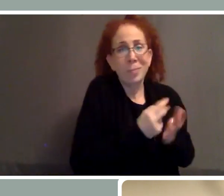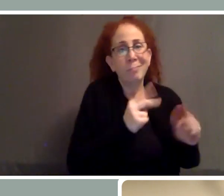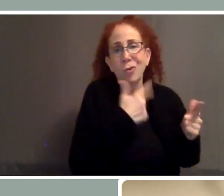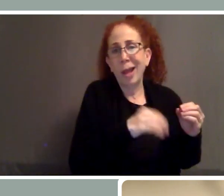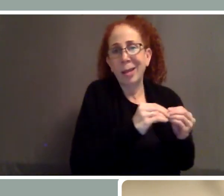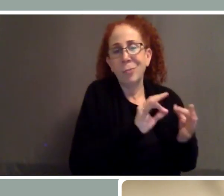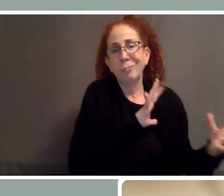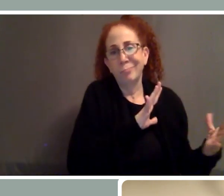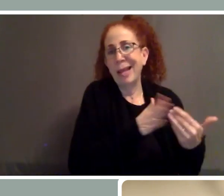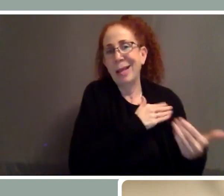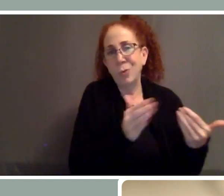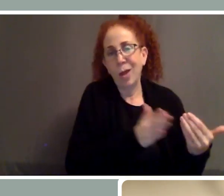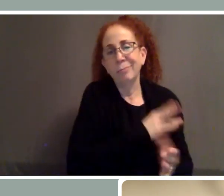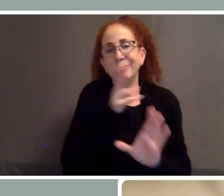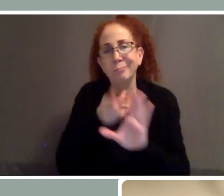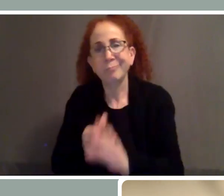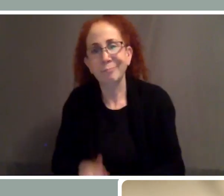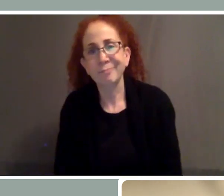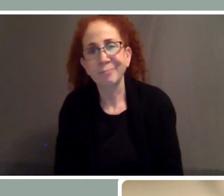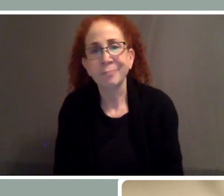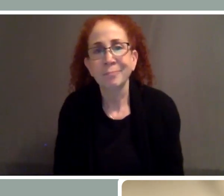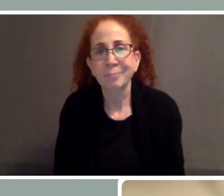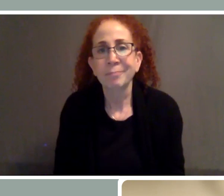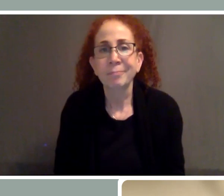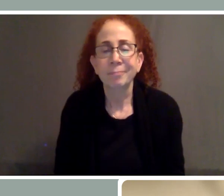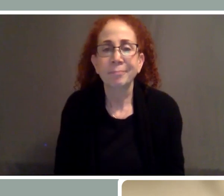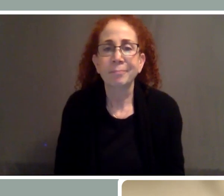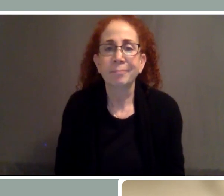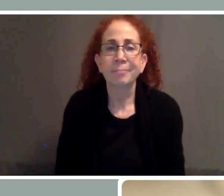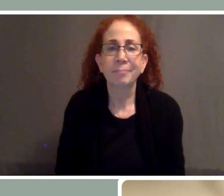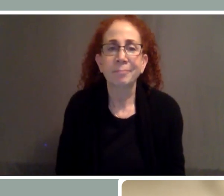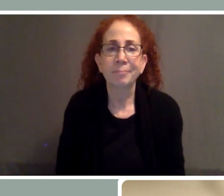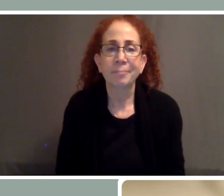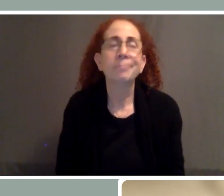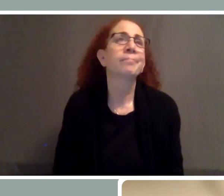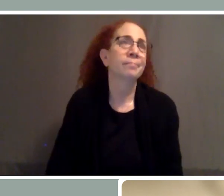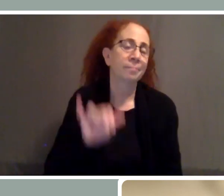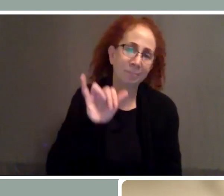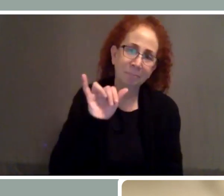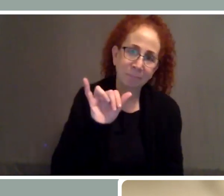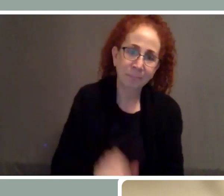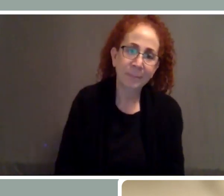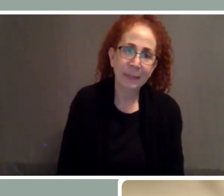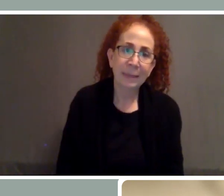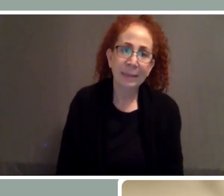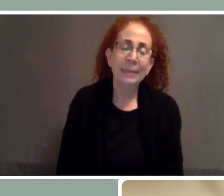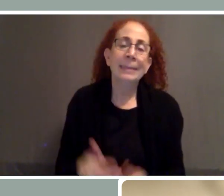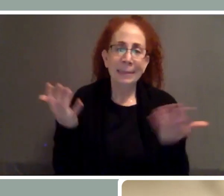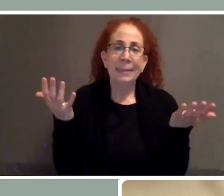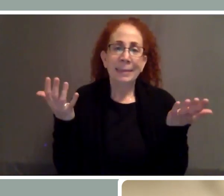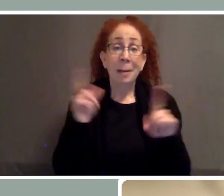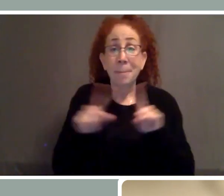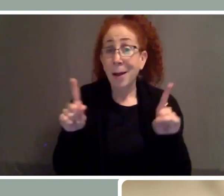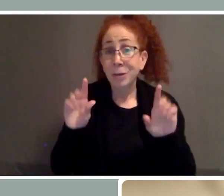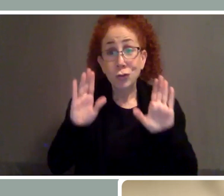longer working, and they should then be considering another treatment. Sure. Although certainly it's great